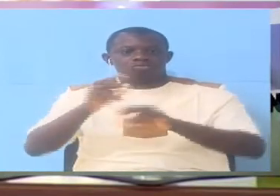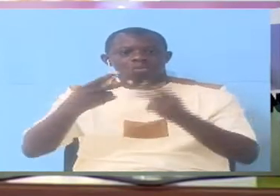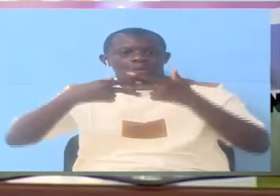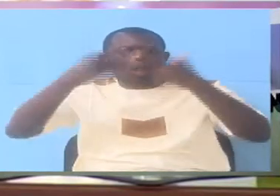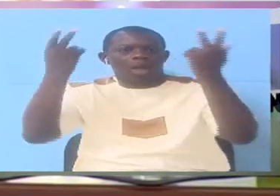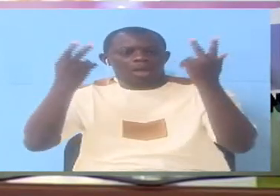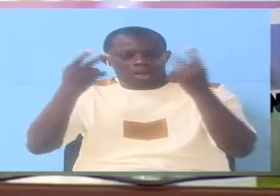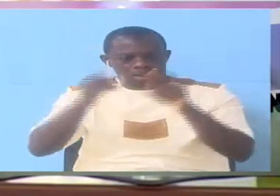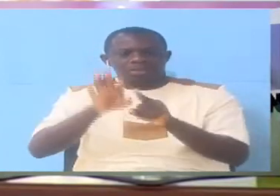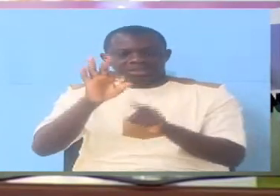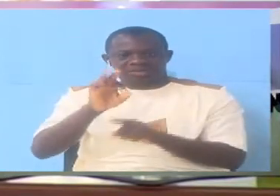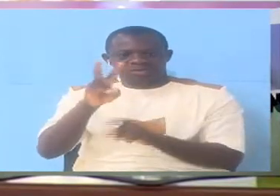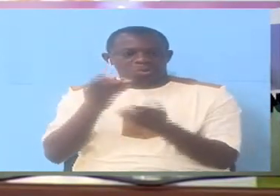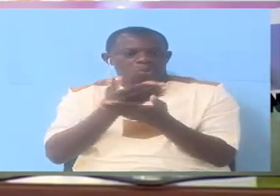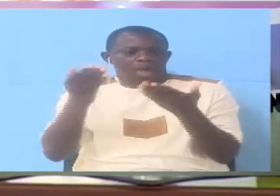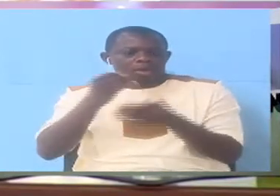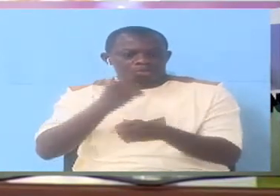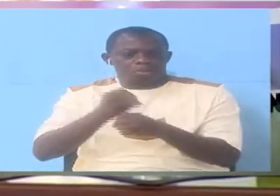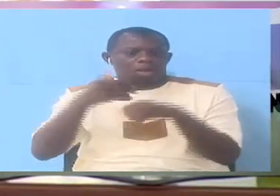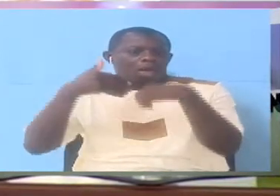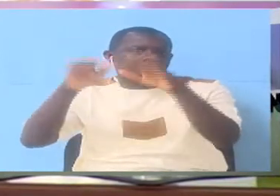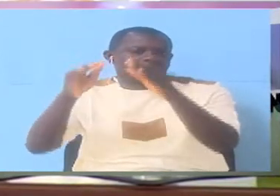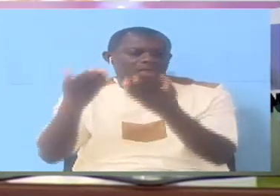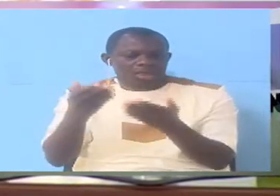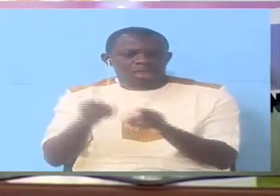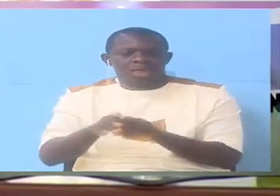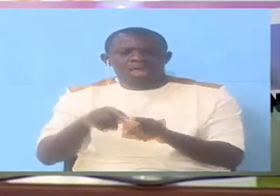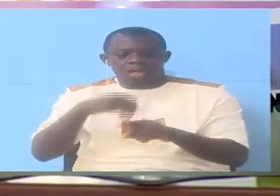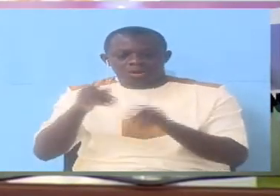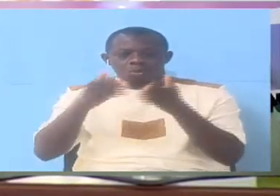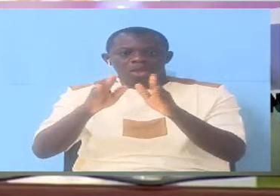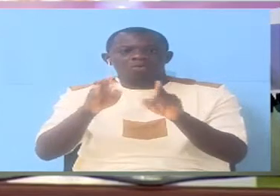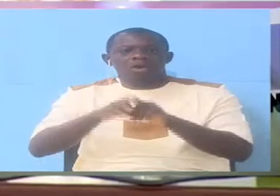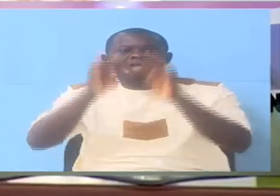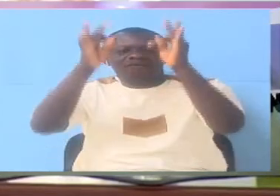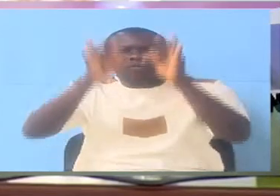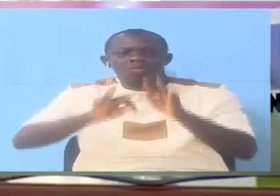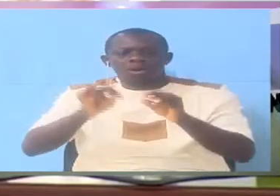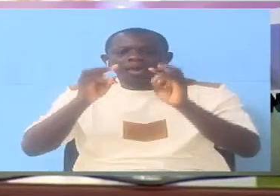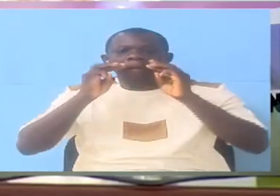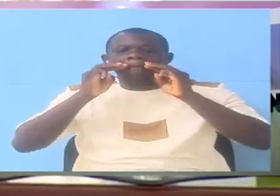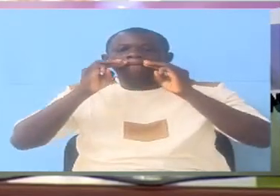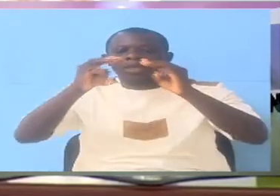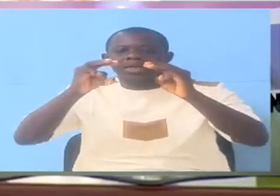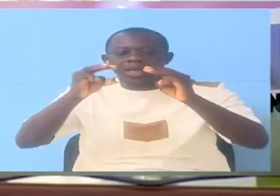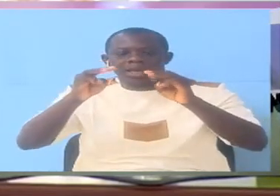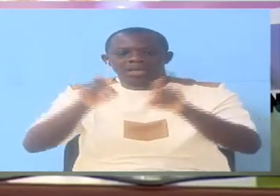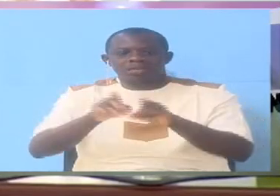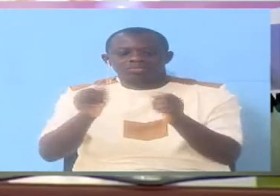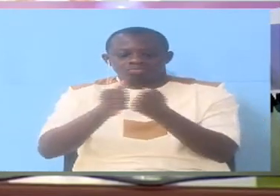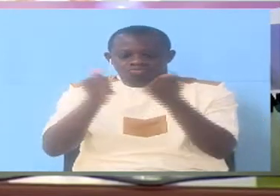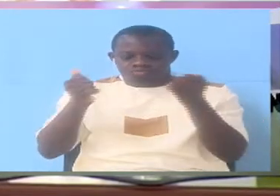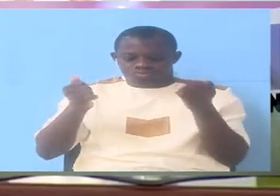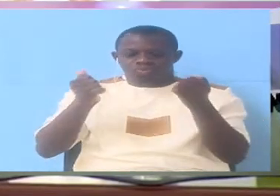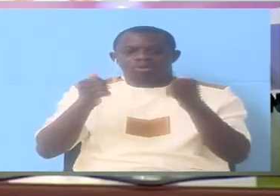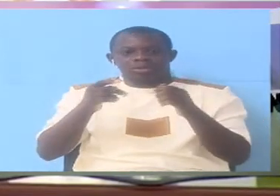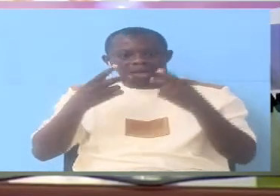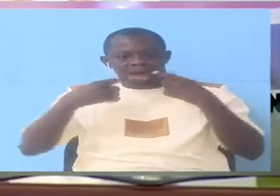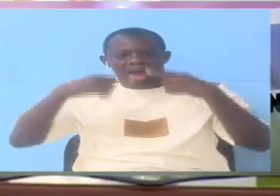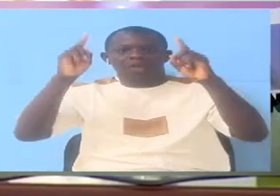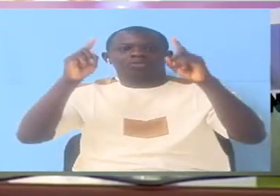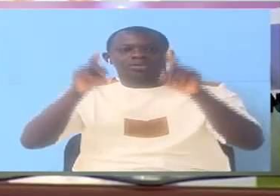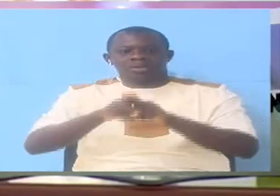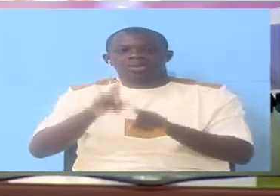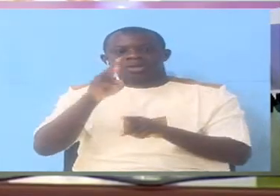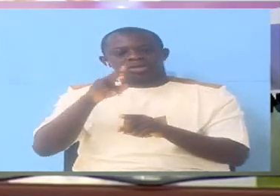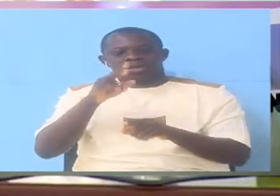nga xam ne moo waral suma dàq bi. In the form of a press release, ci ay kayit boo xam ne kayiti xibaar la buñ feeñal. trying to assassinate